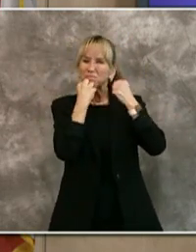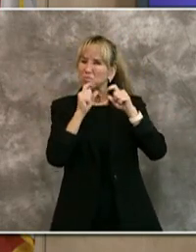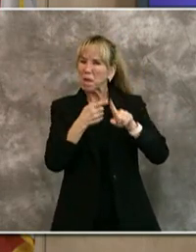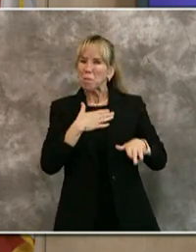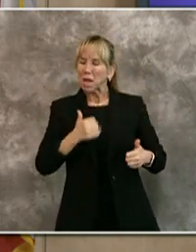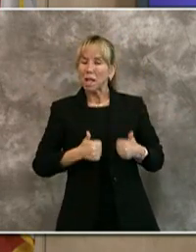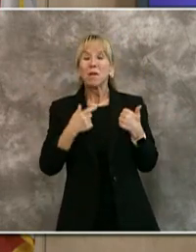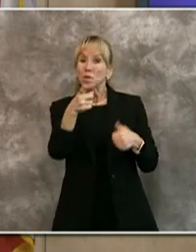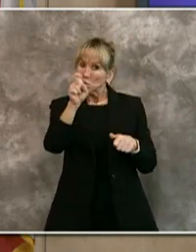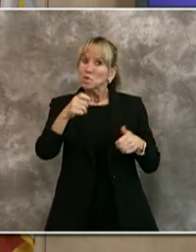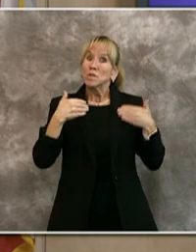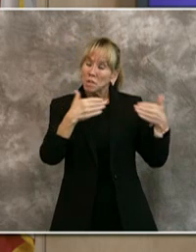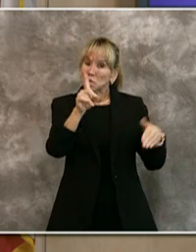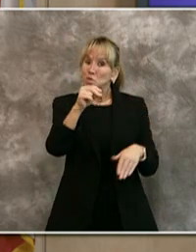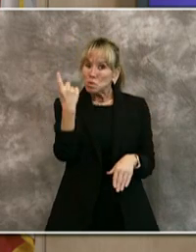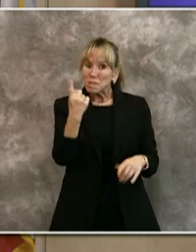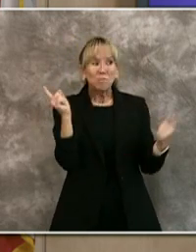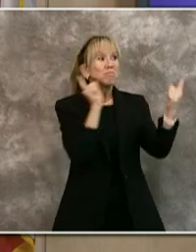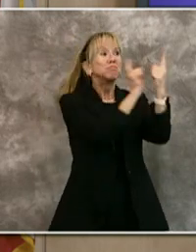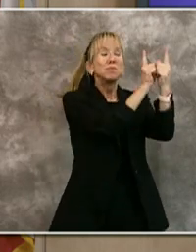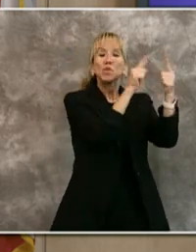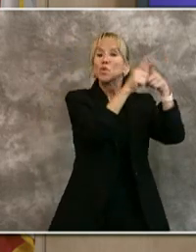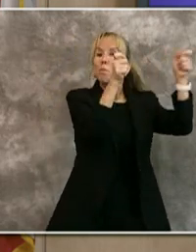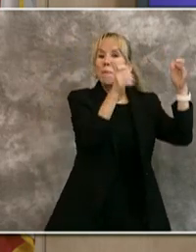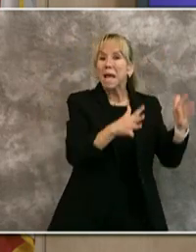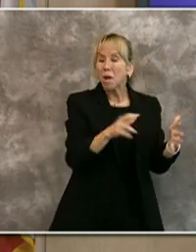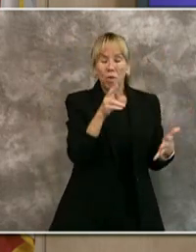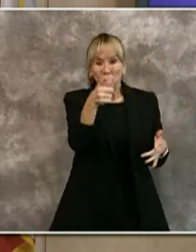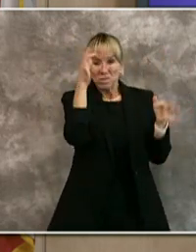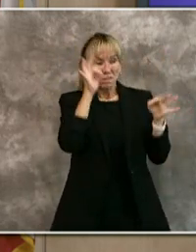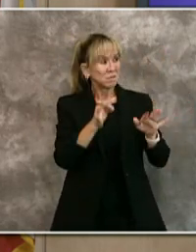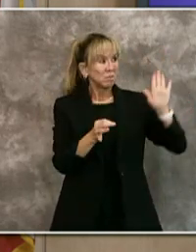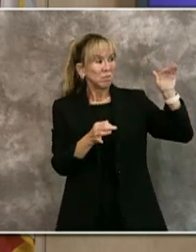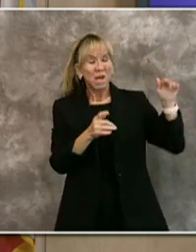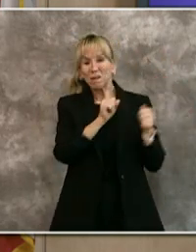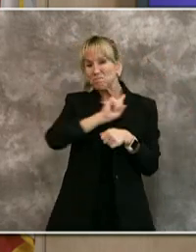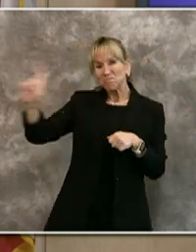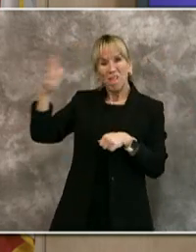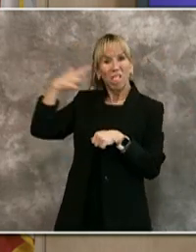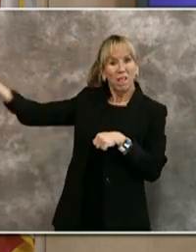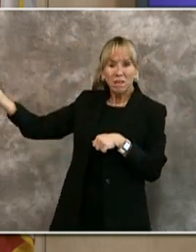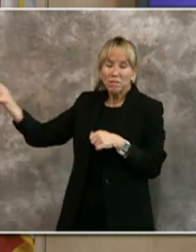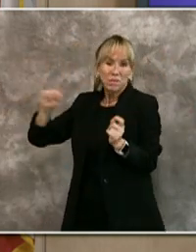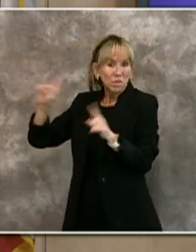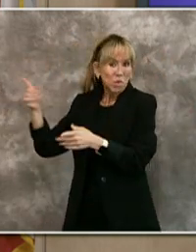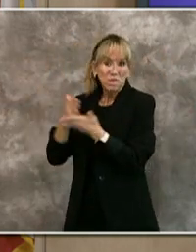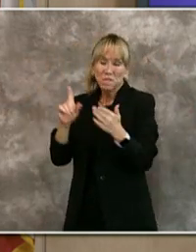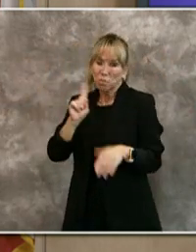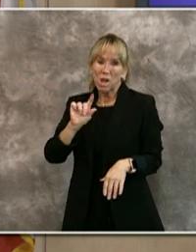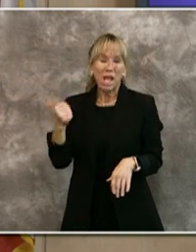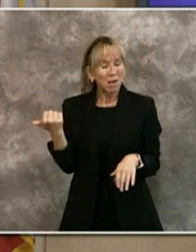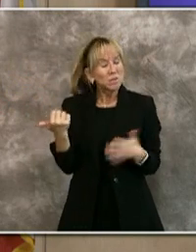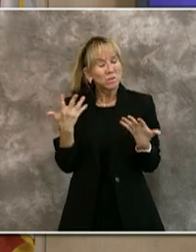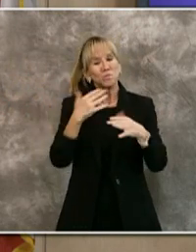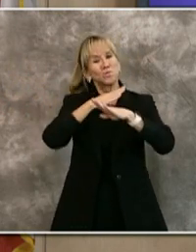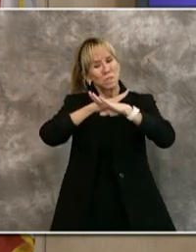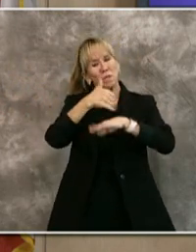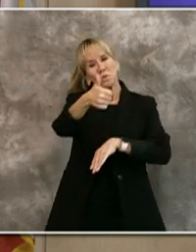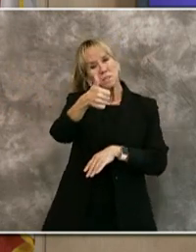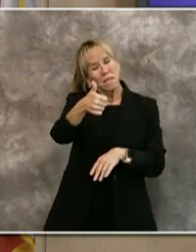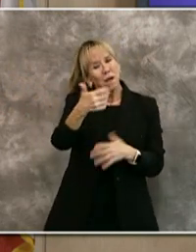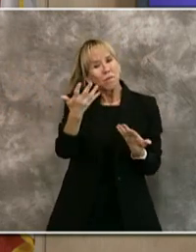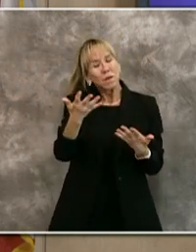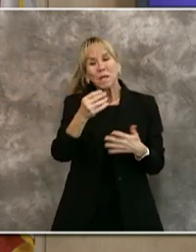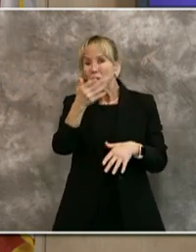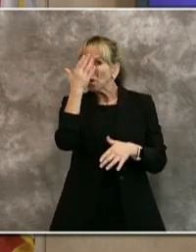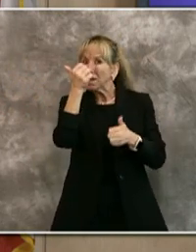management, leave, or go somewhere else. But the good news is that each of the business